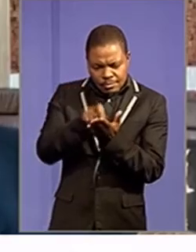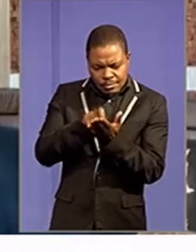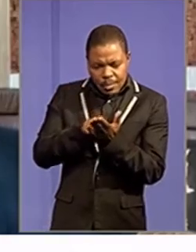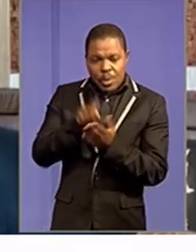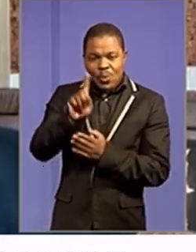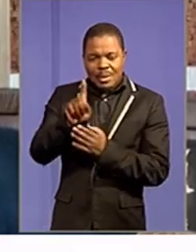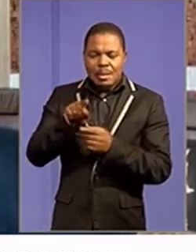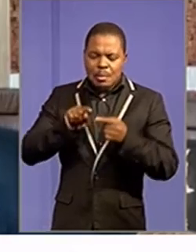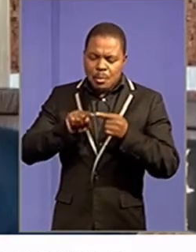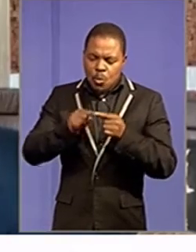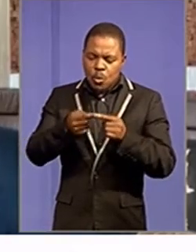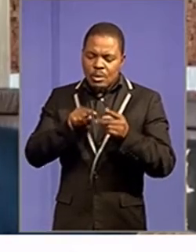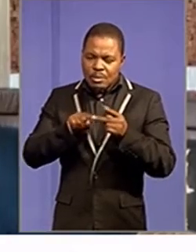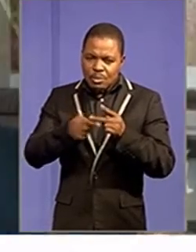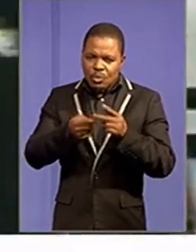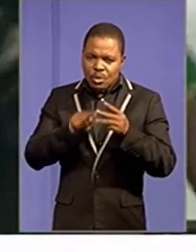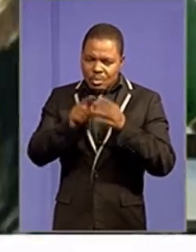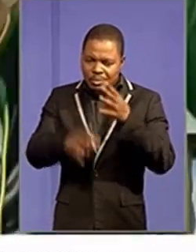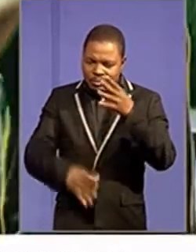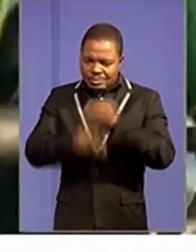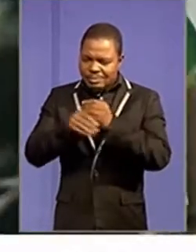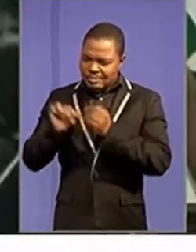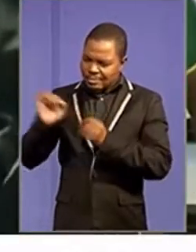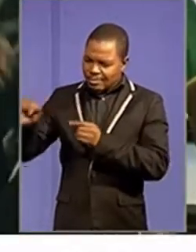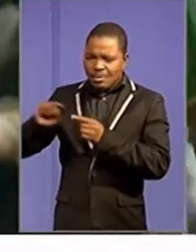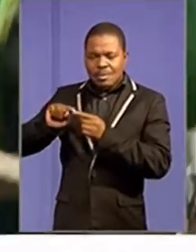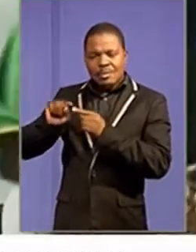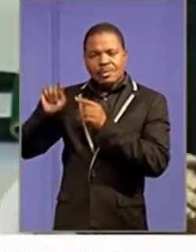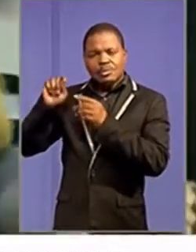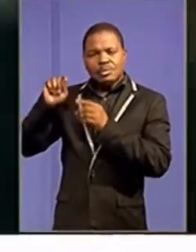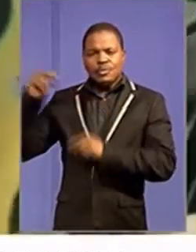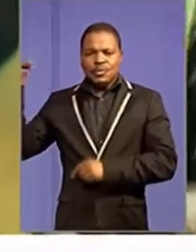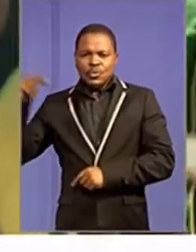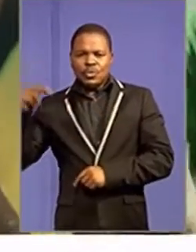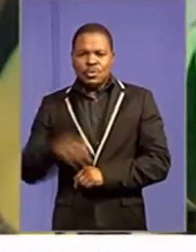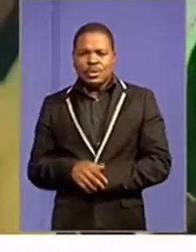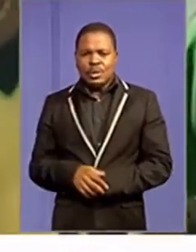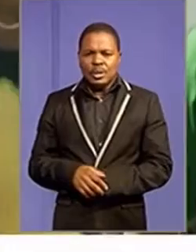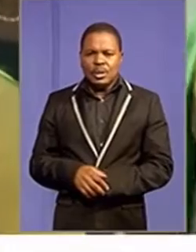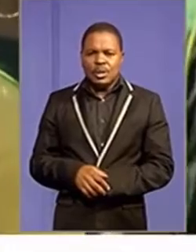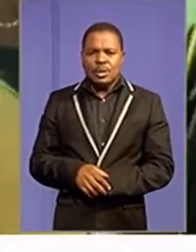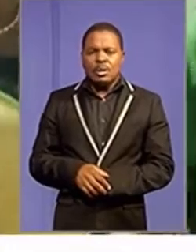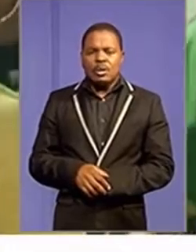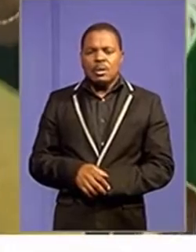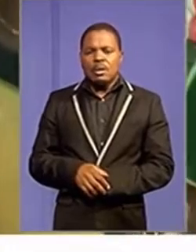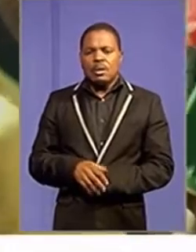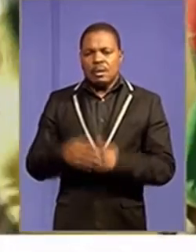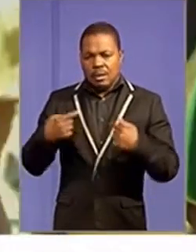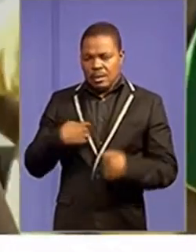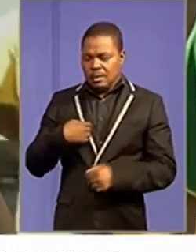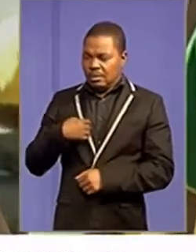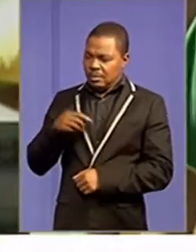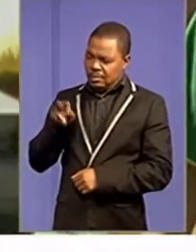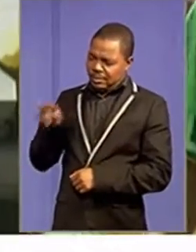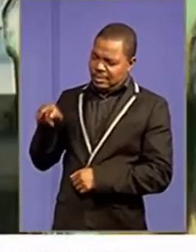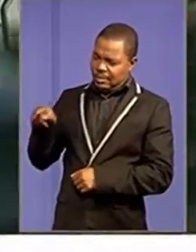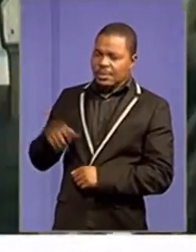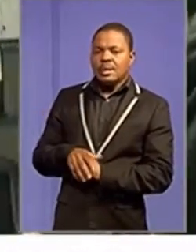up what she is saying. I want to say, I find this conduct on the part